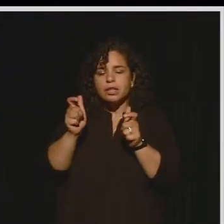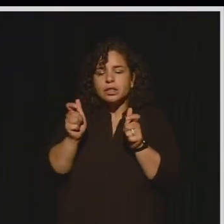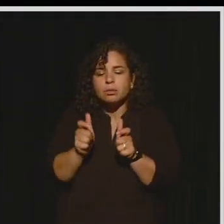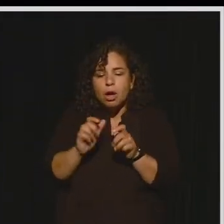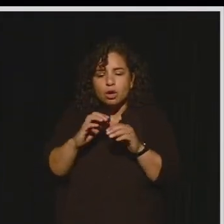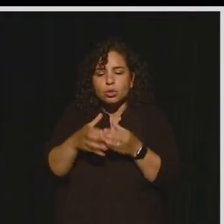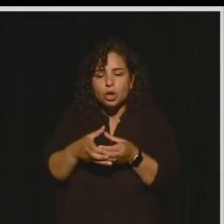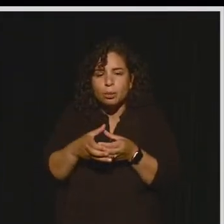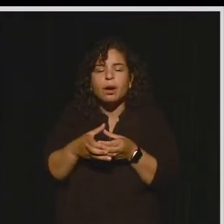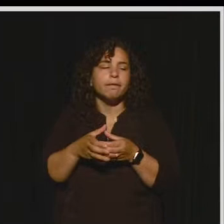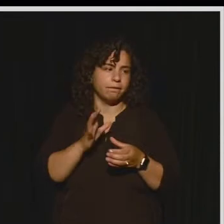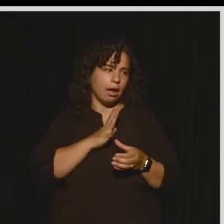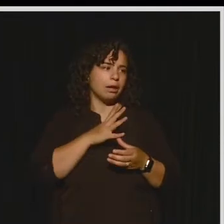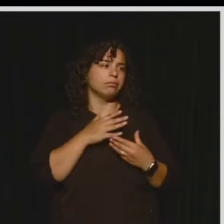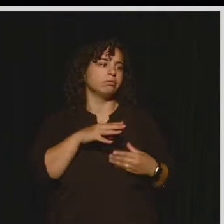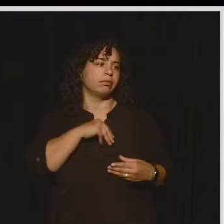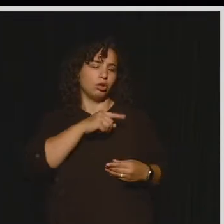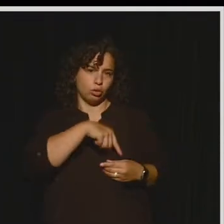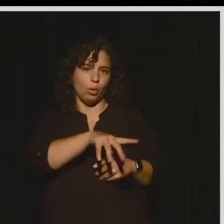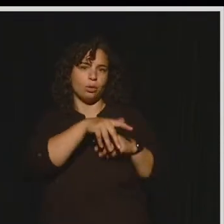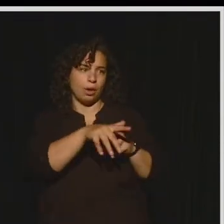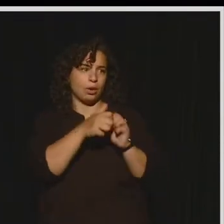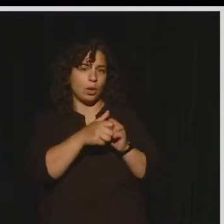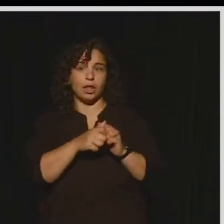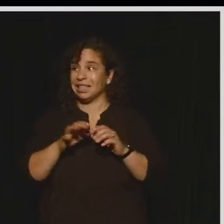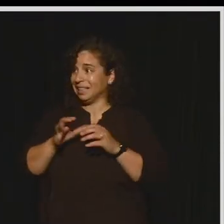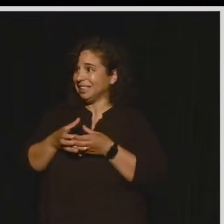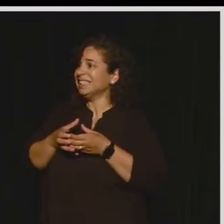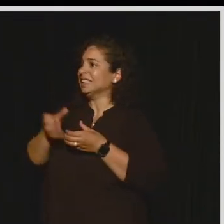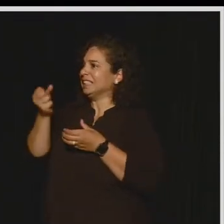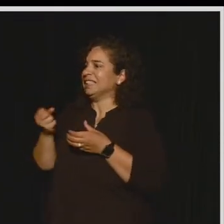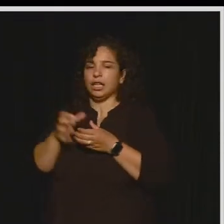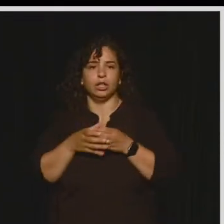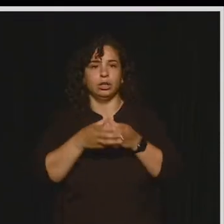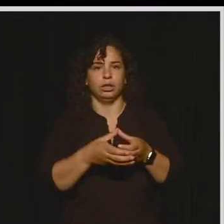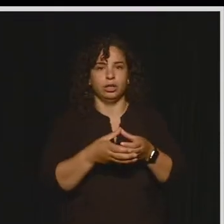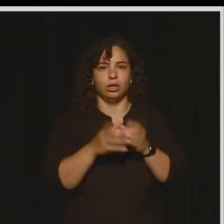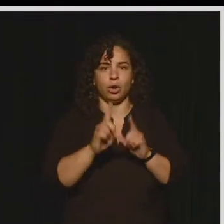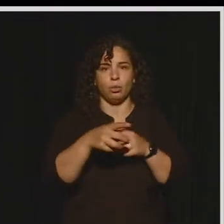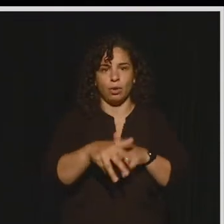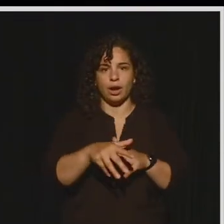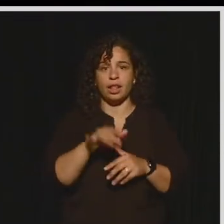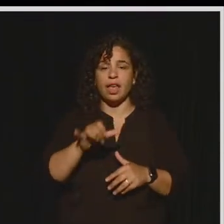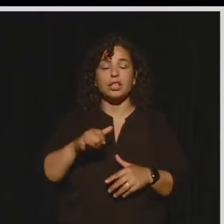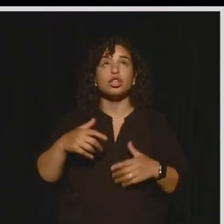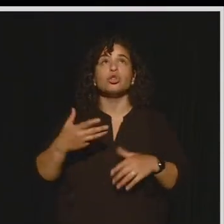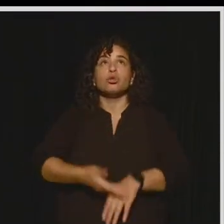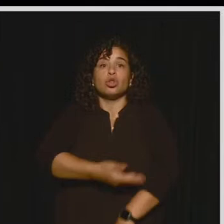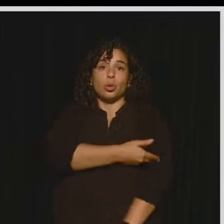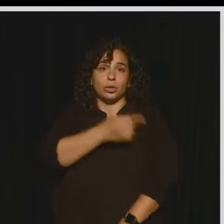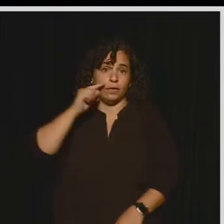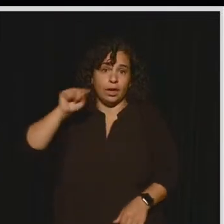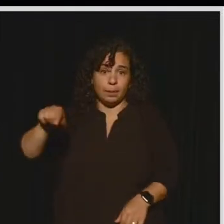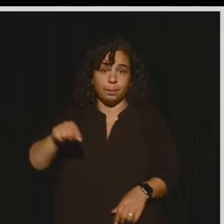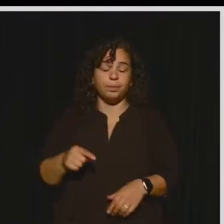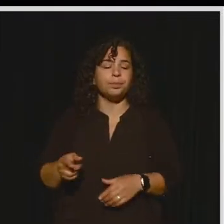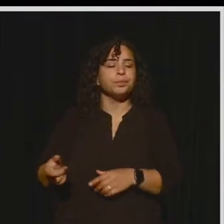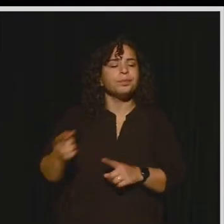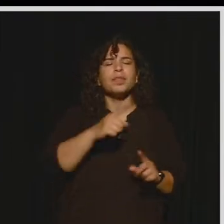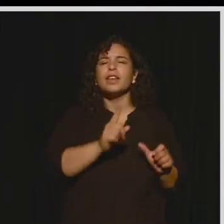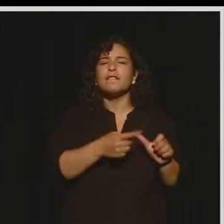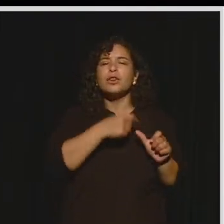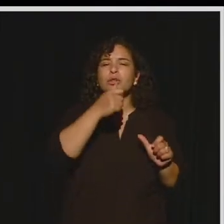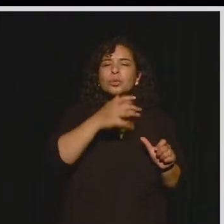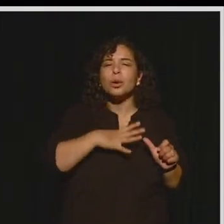parade. And this was just, it was huge for him. Talking to Roz Shakespeare, the first woman that